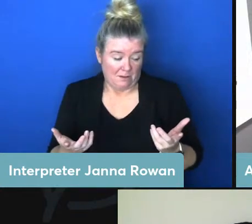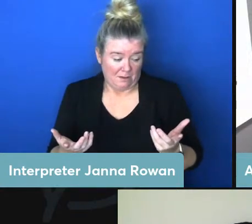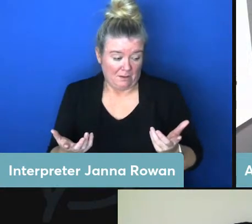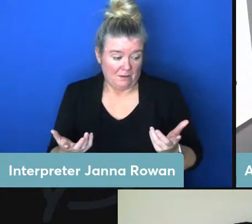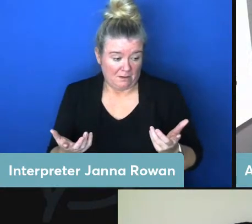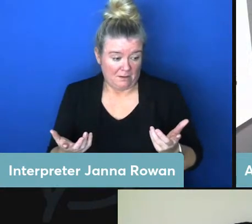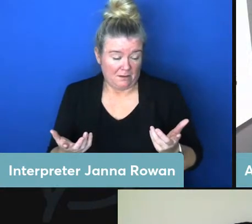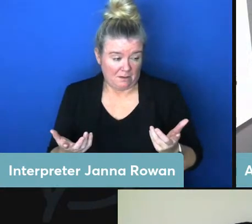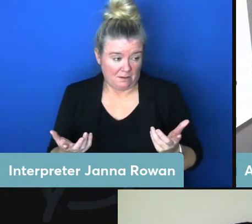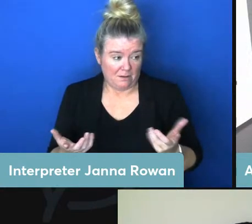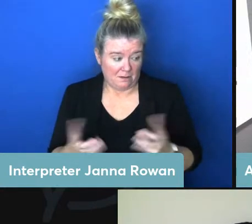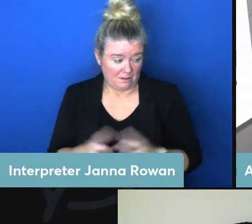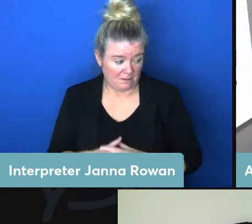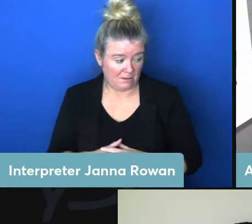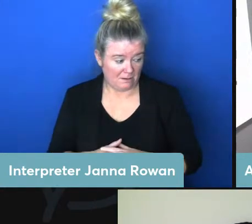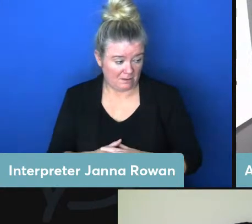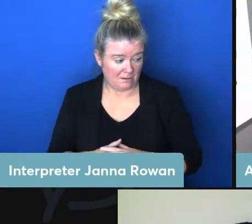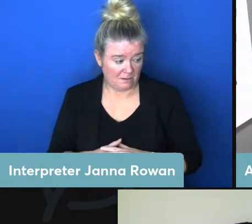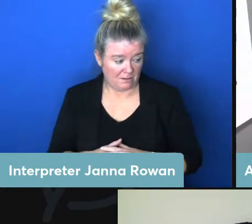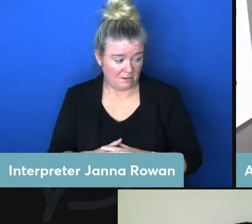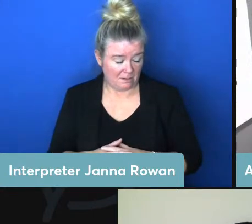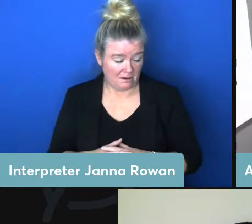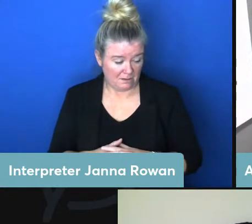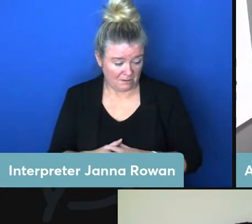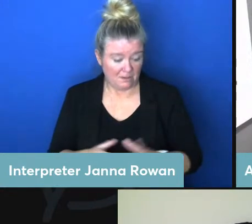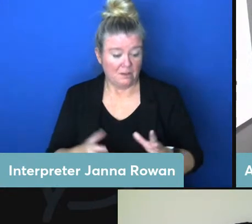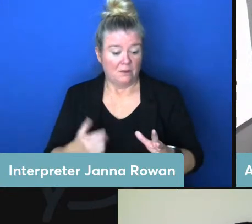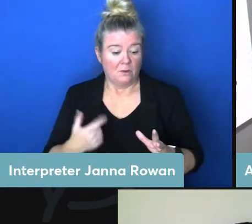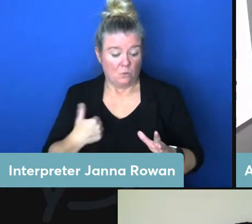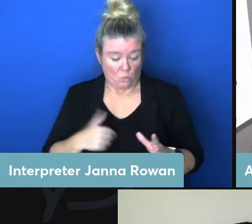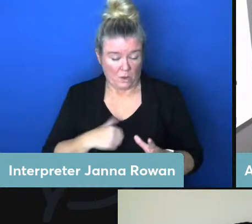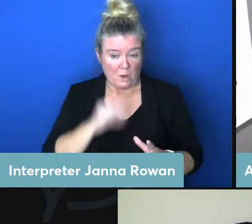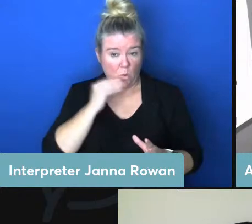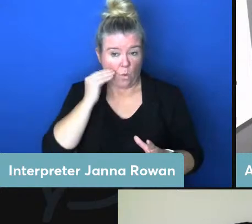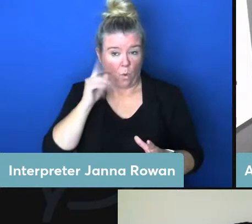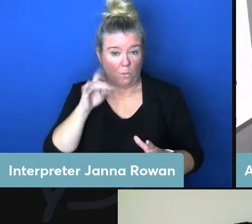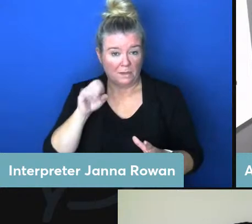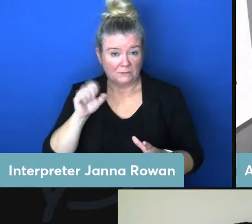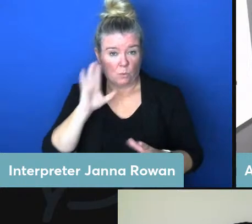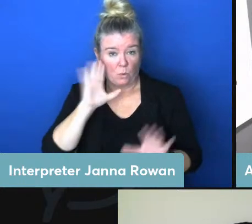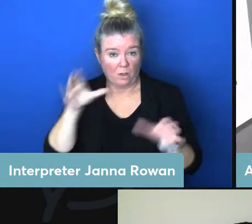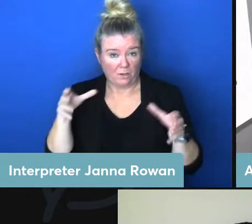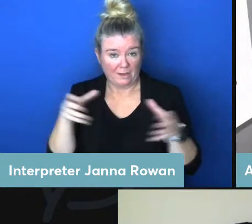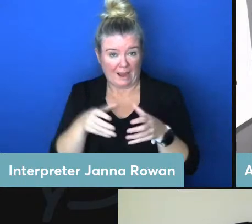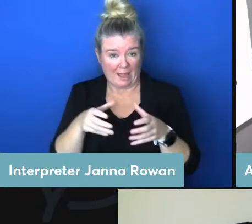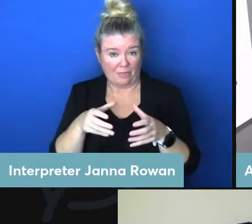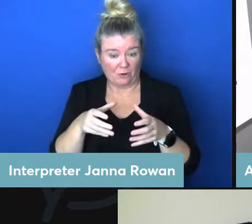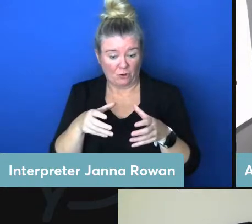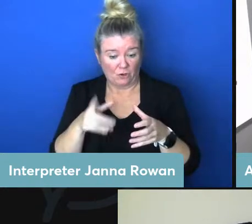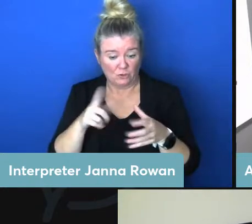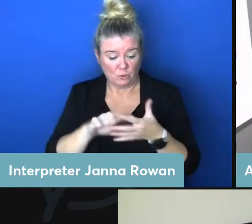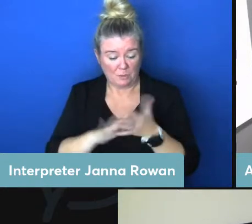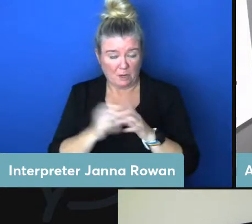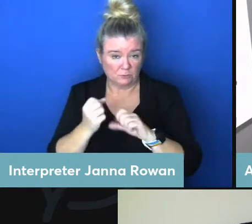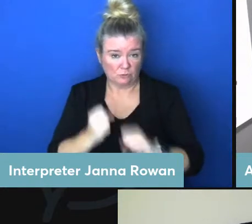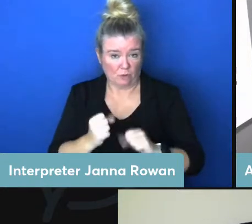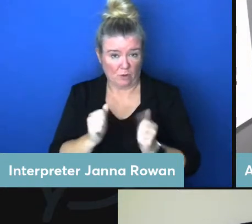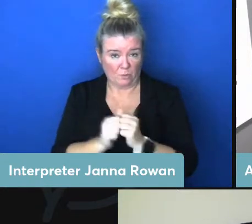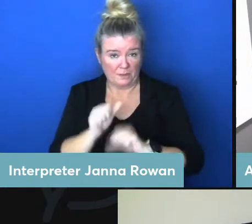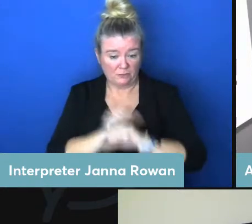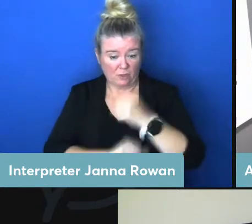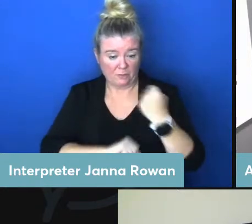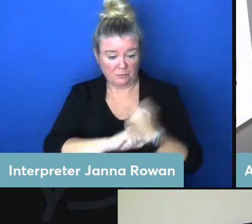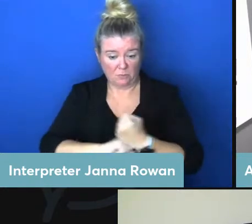thing that we will gather, and that we will gather for strength and